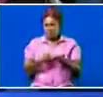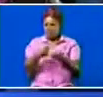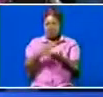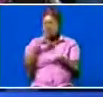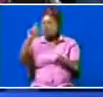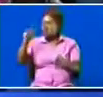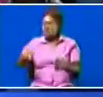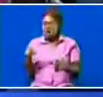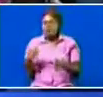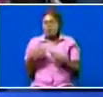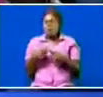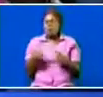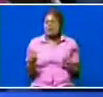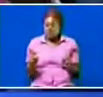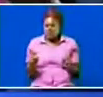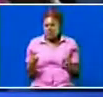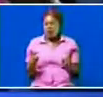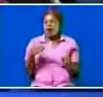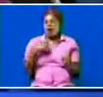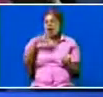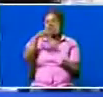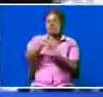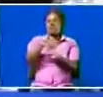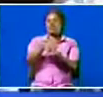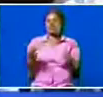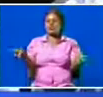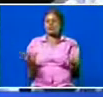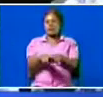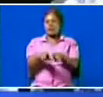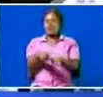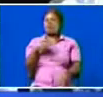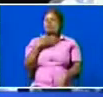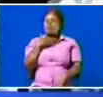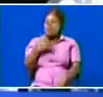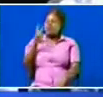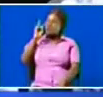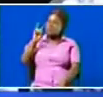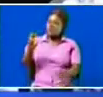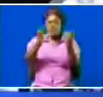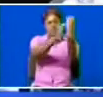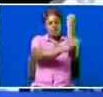premature, but they have a stand all the same. We want to see this country